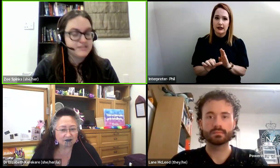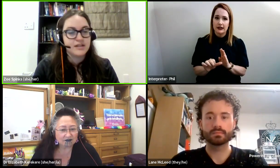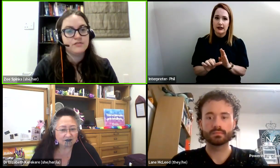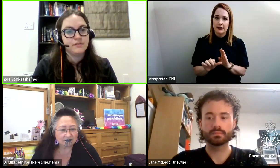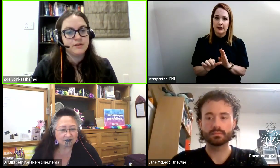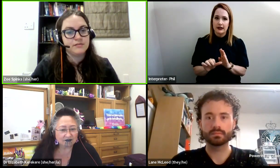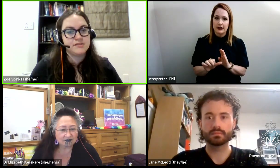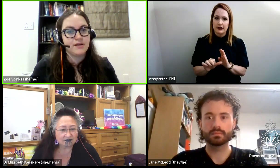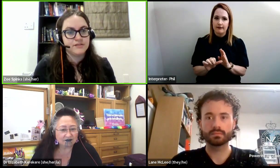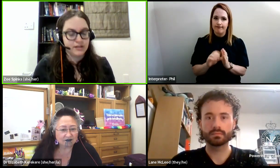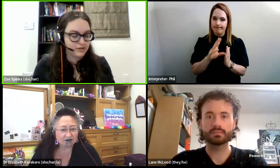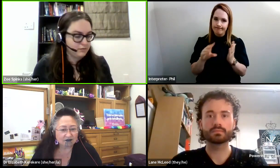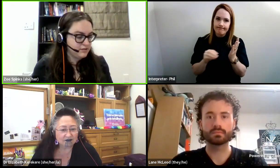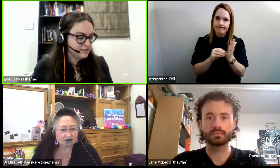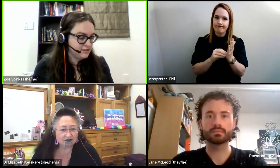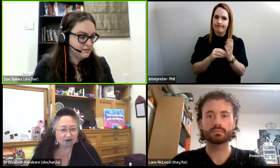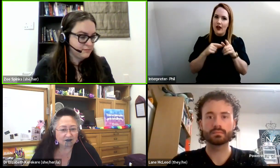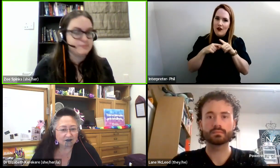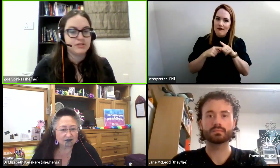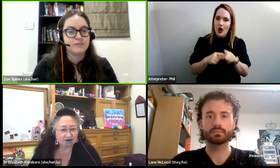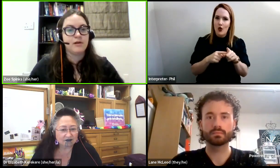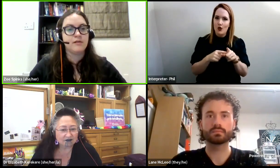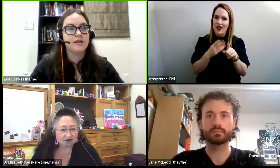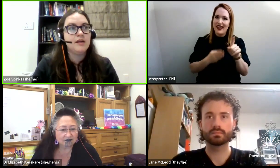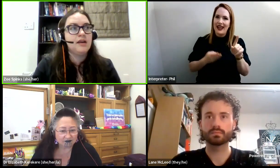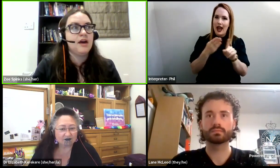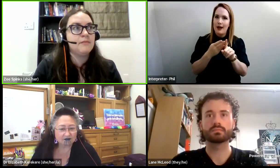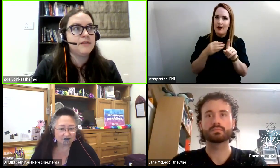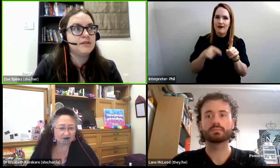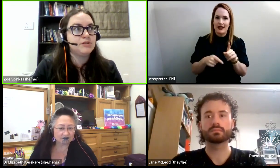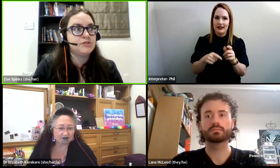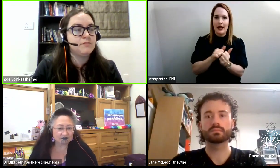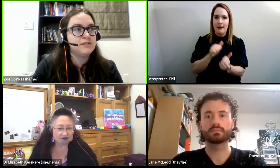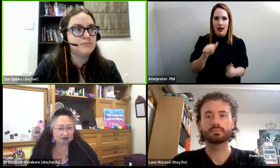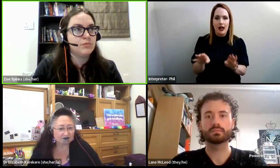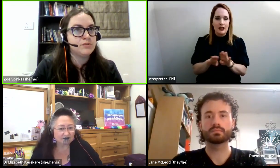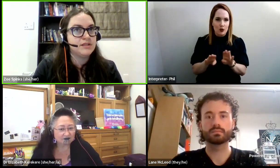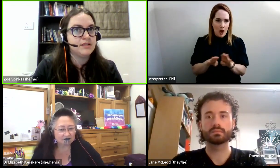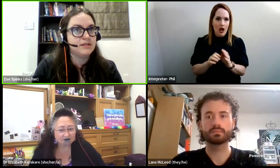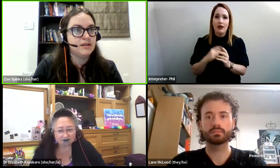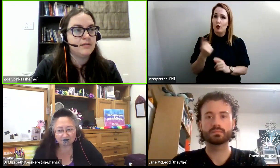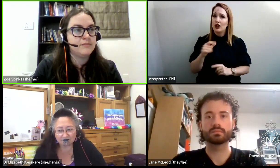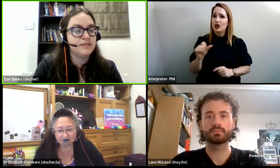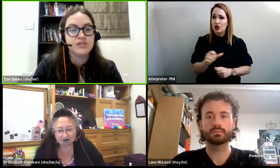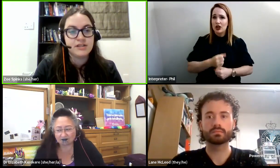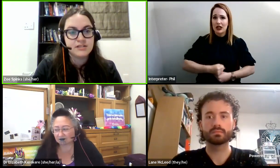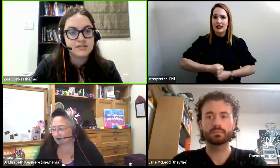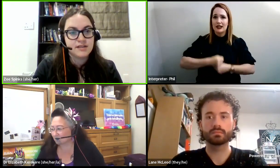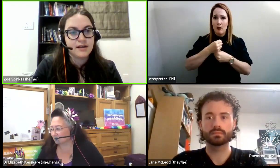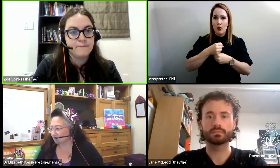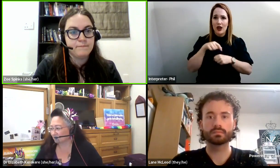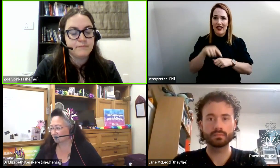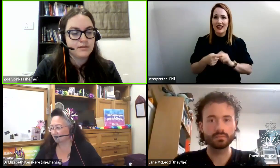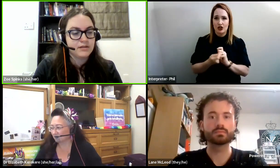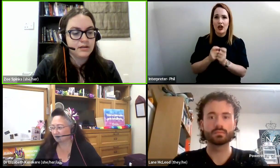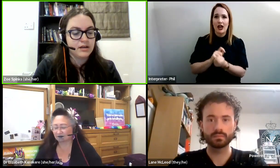the intention of the bill itself and to other communities, but especially Māori, that we should be supporting these changes.